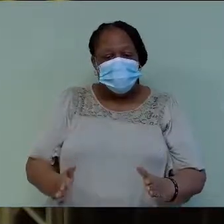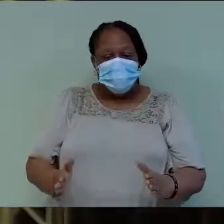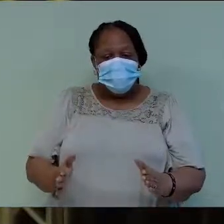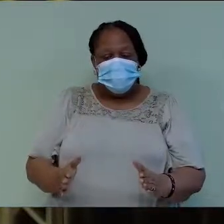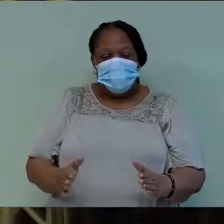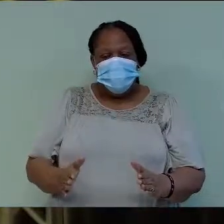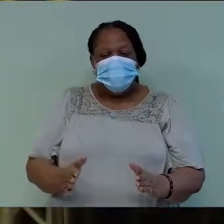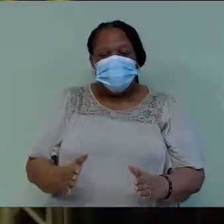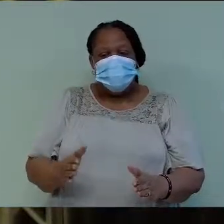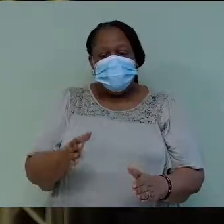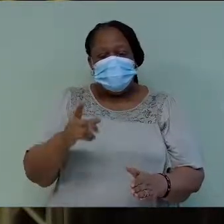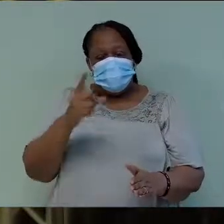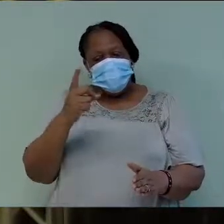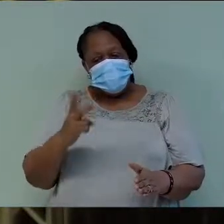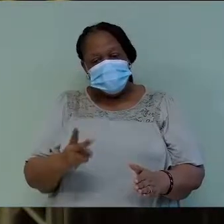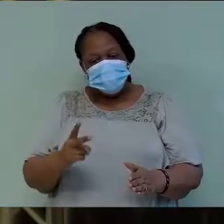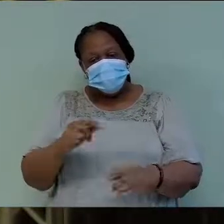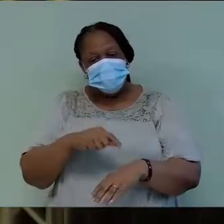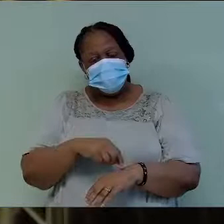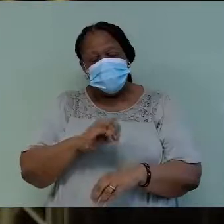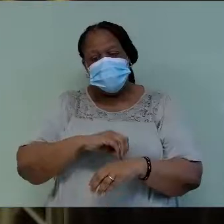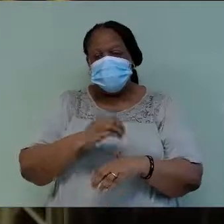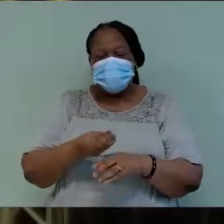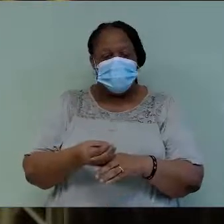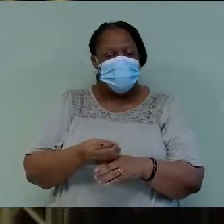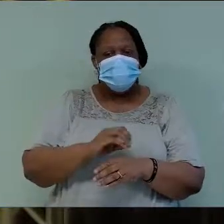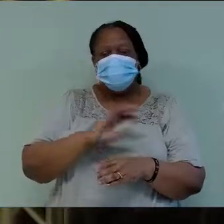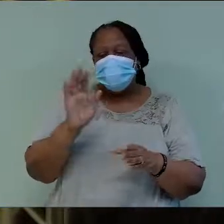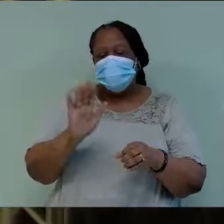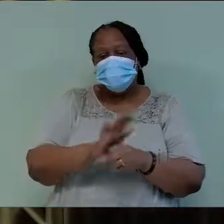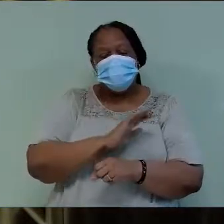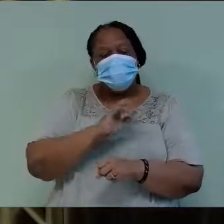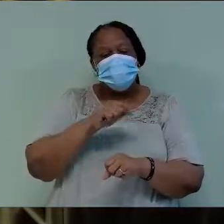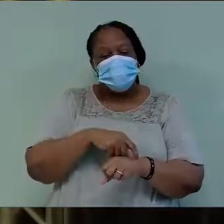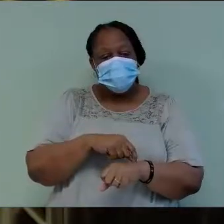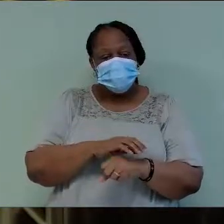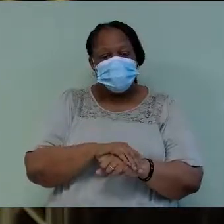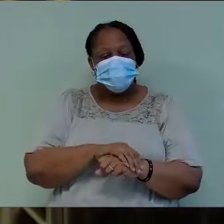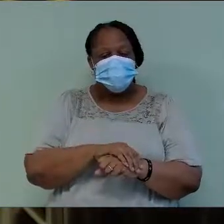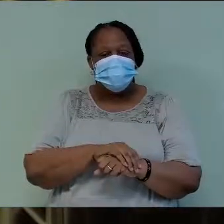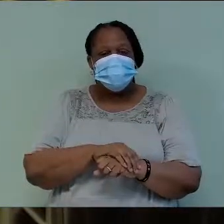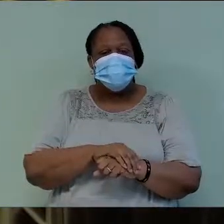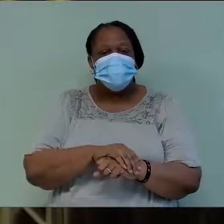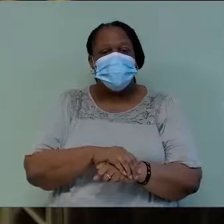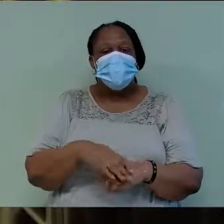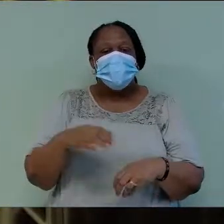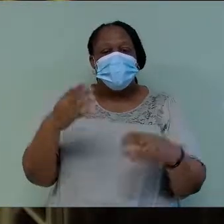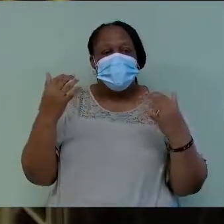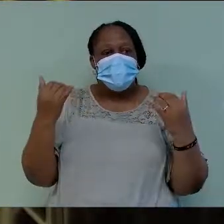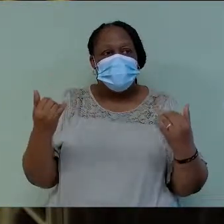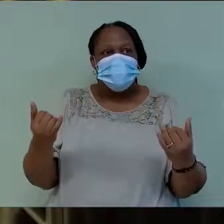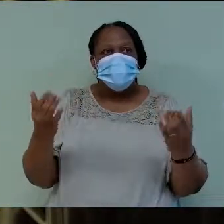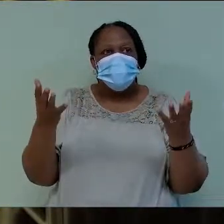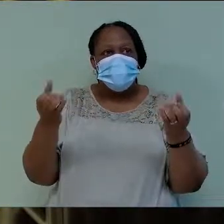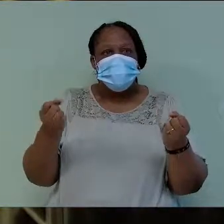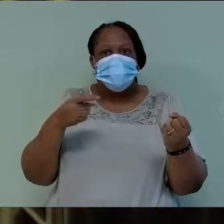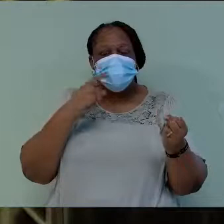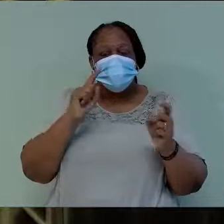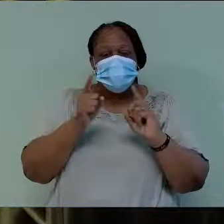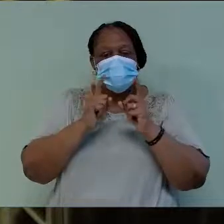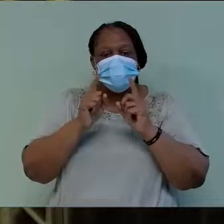or full-time. Secondly, I want to address holiday with pay during the